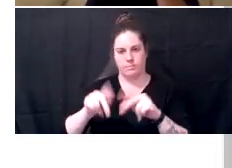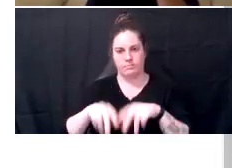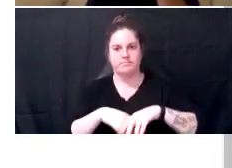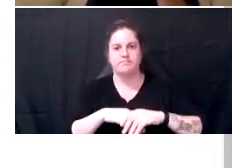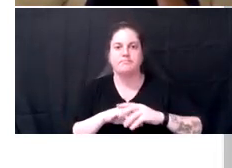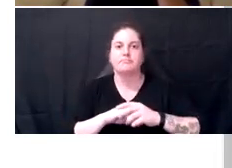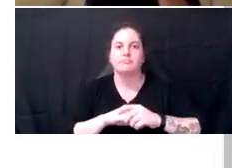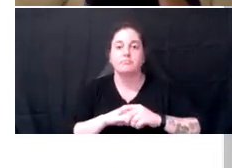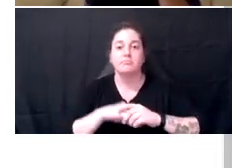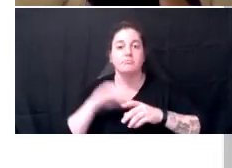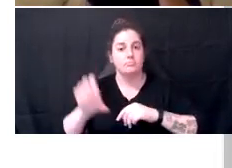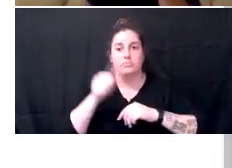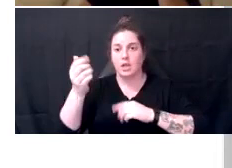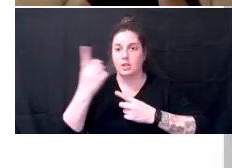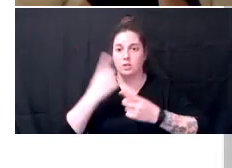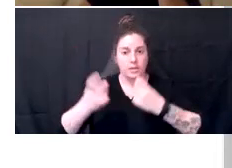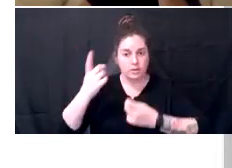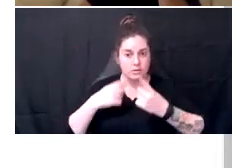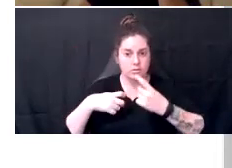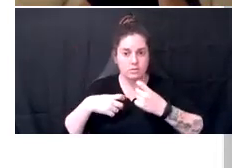Any additional questions, please don't hesitate.